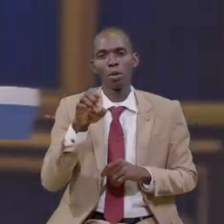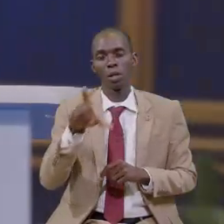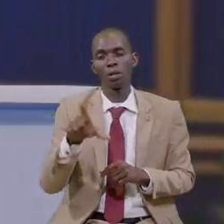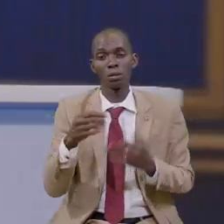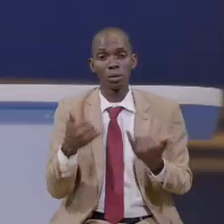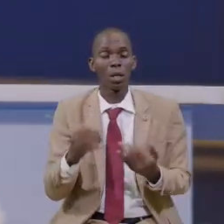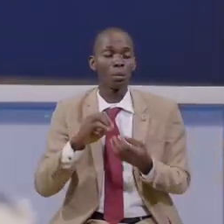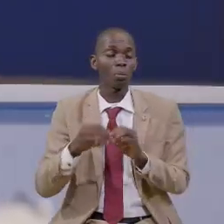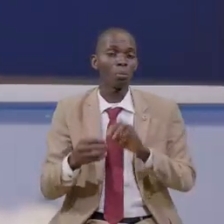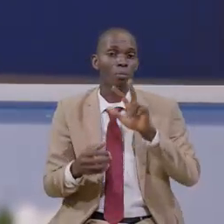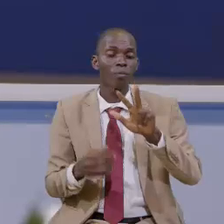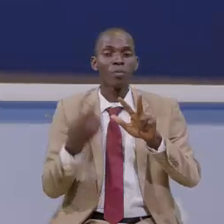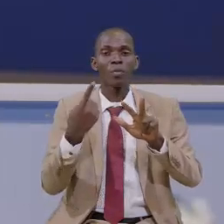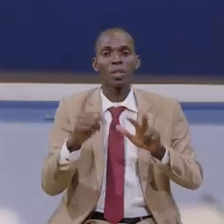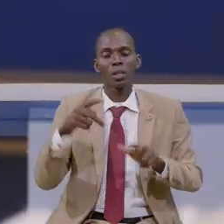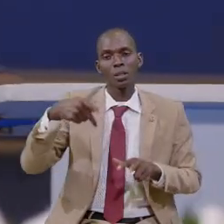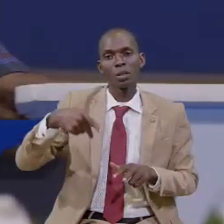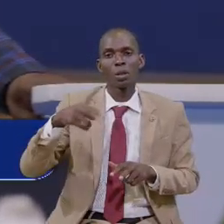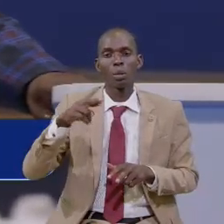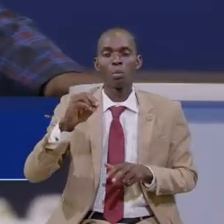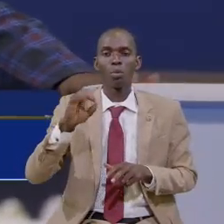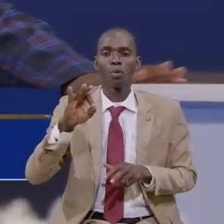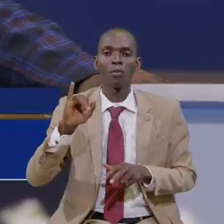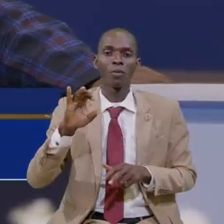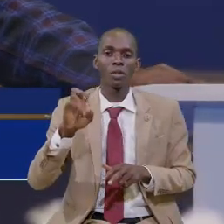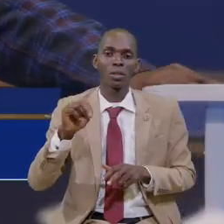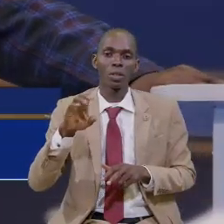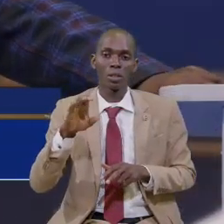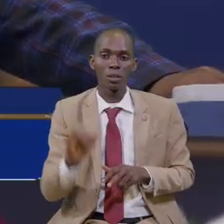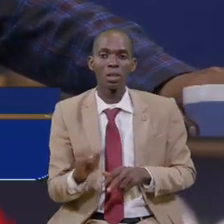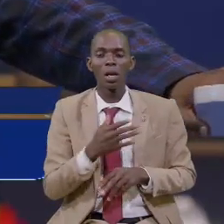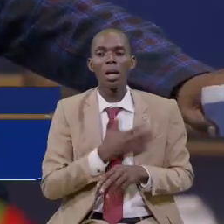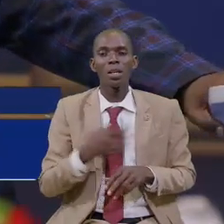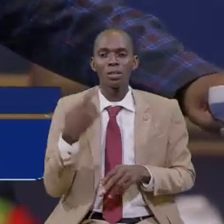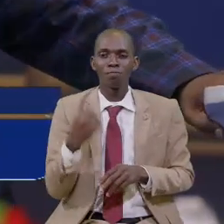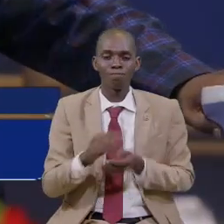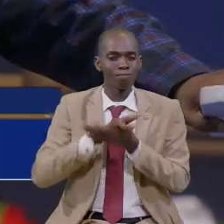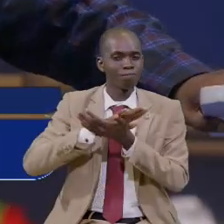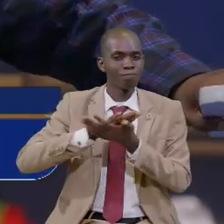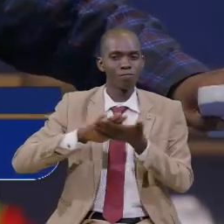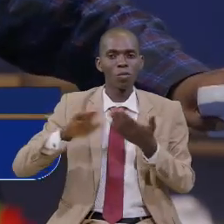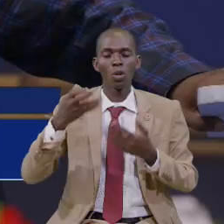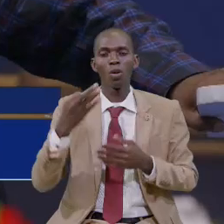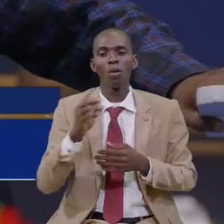at the proficiency and visibility of a